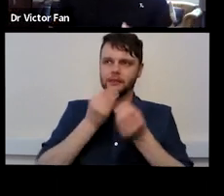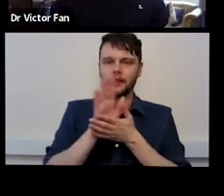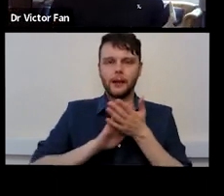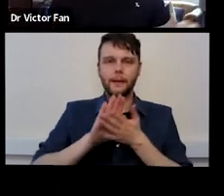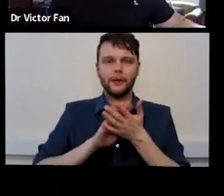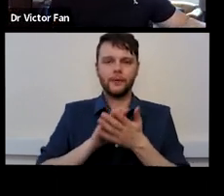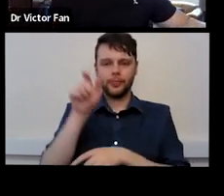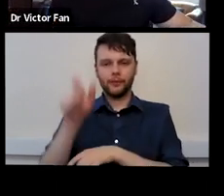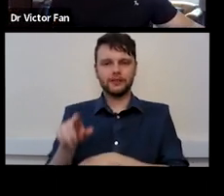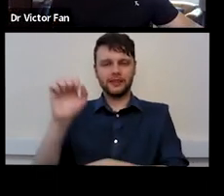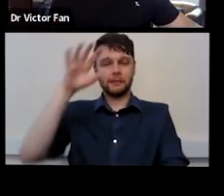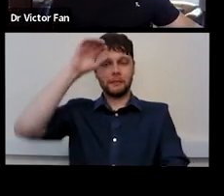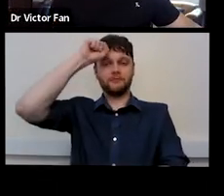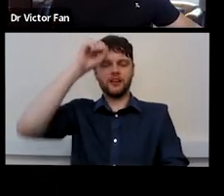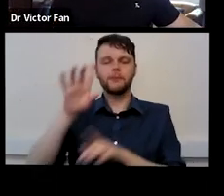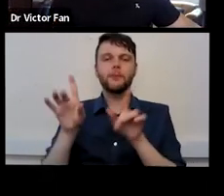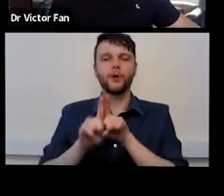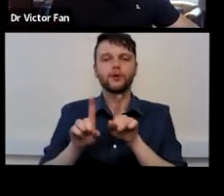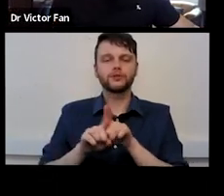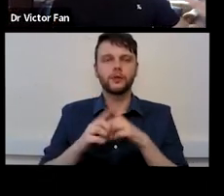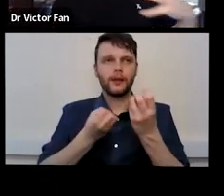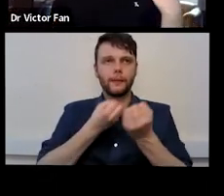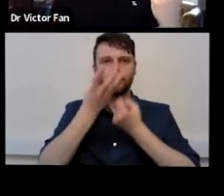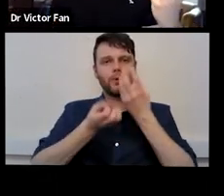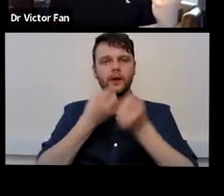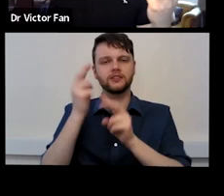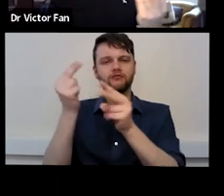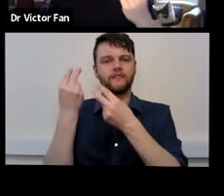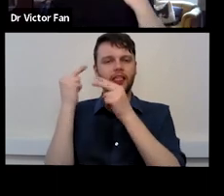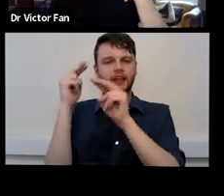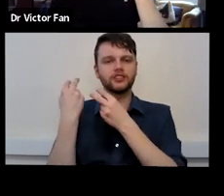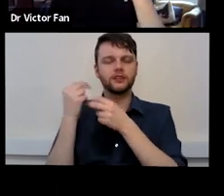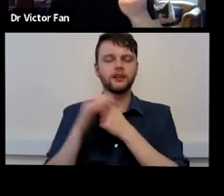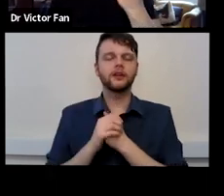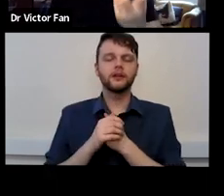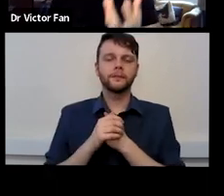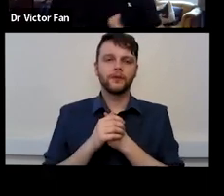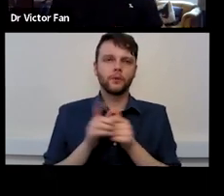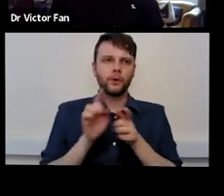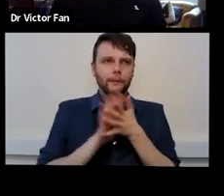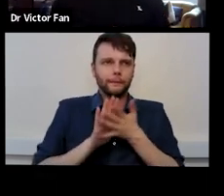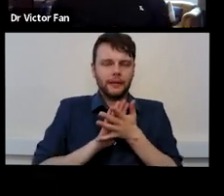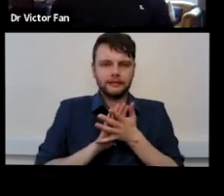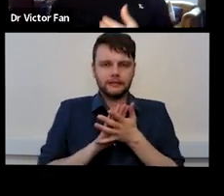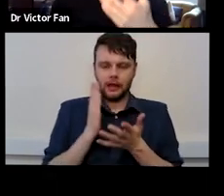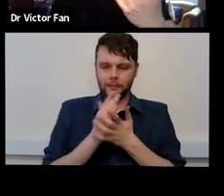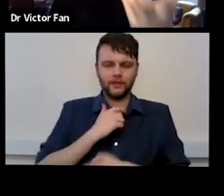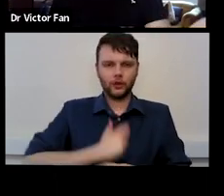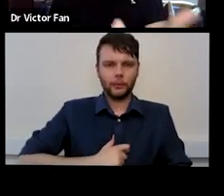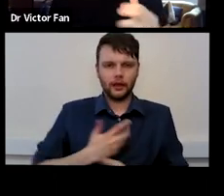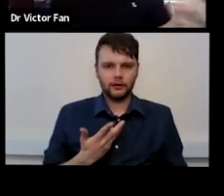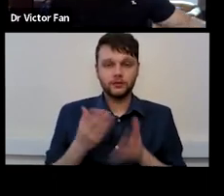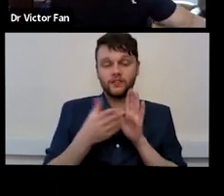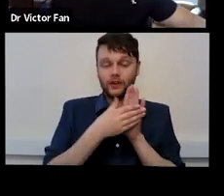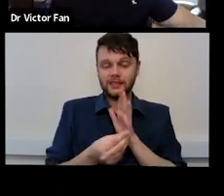protagonist's memories, but also as a kind of poetic reflection of what it means by being human. So for example, you can